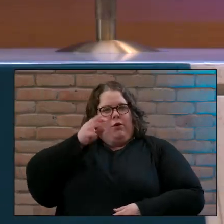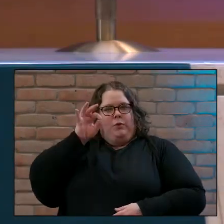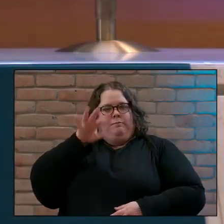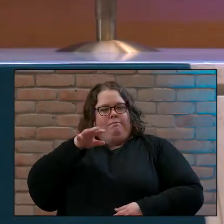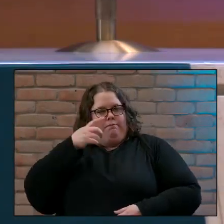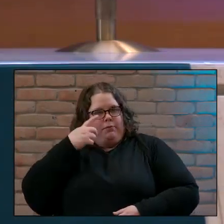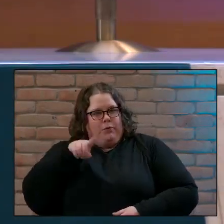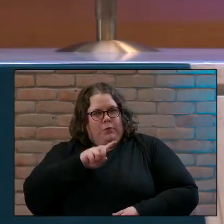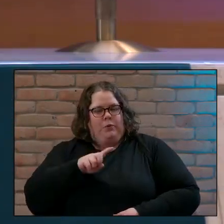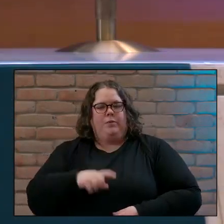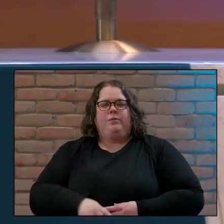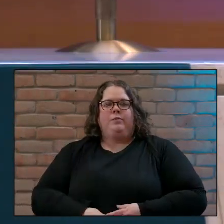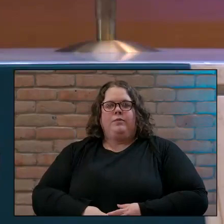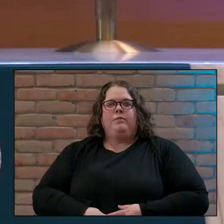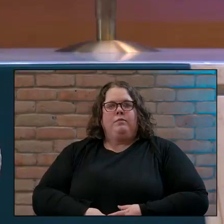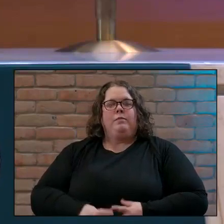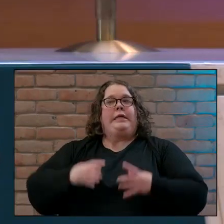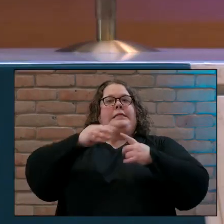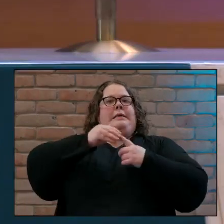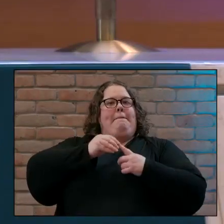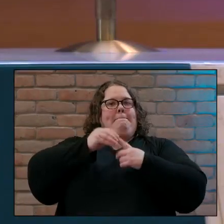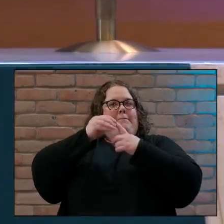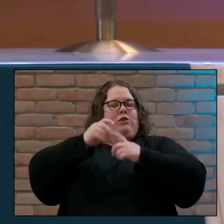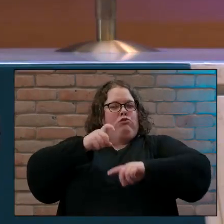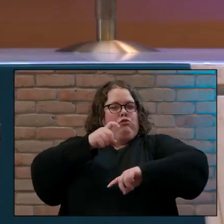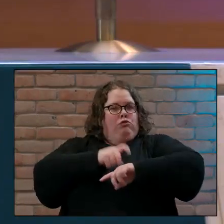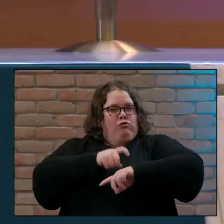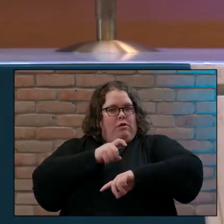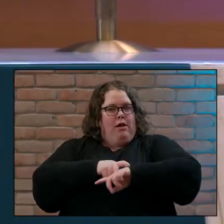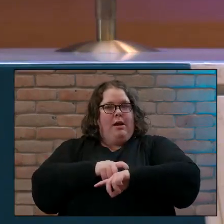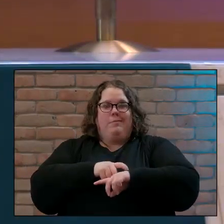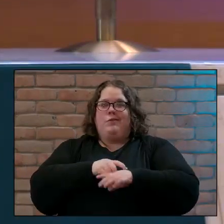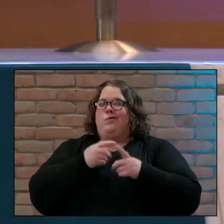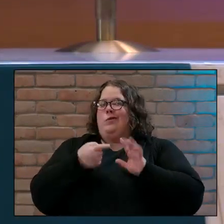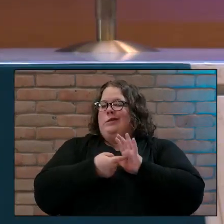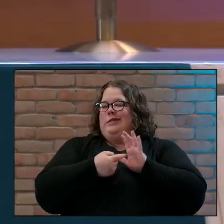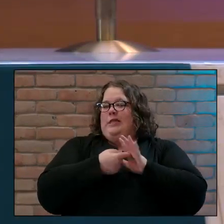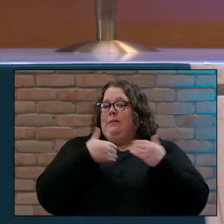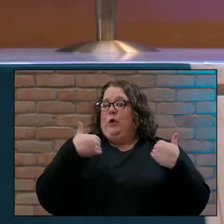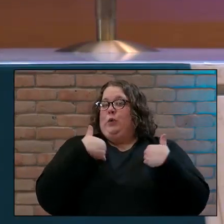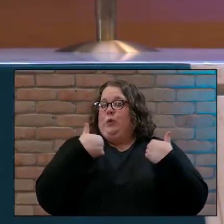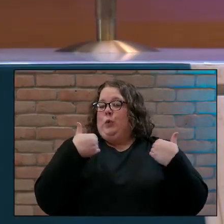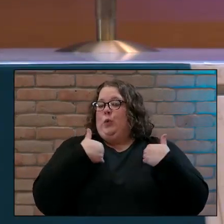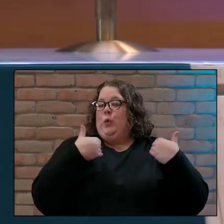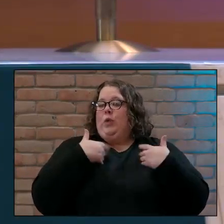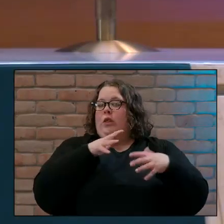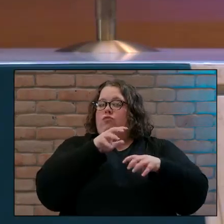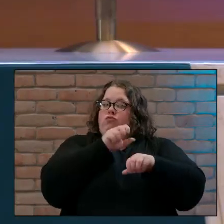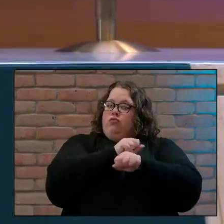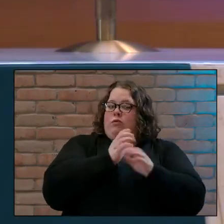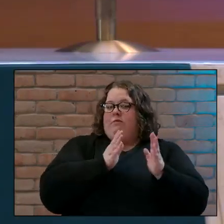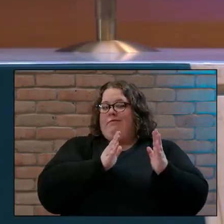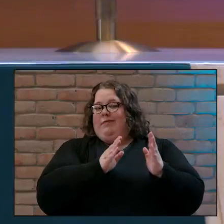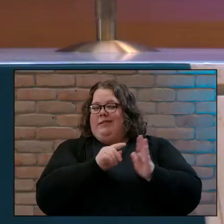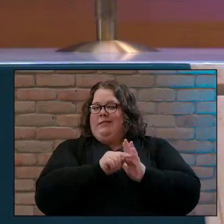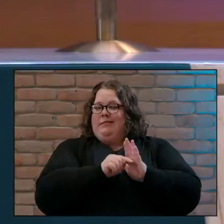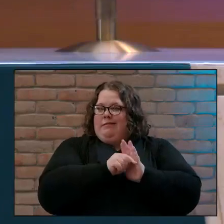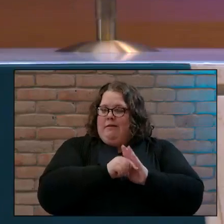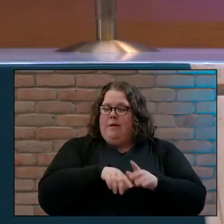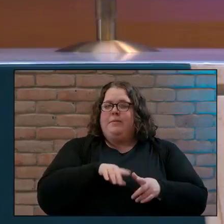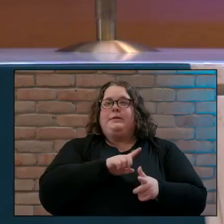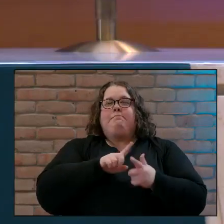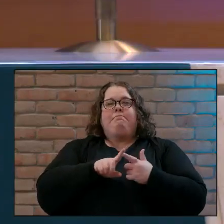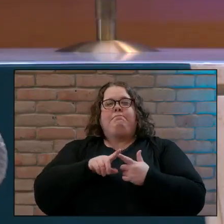There are special times where you can pack. Youth, we have reserved some time. Also, parents with